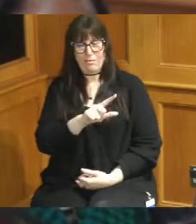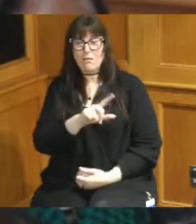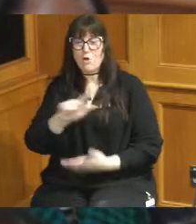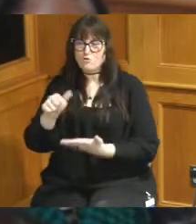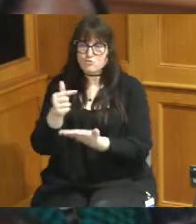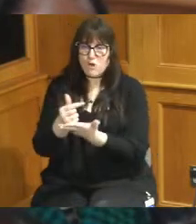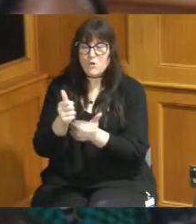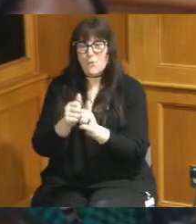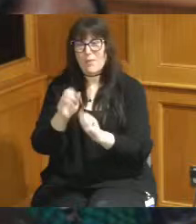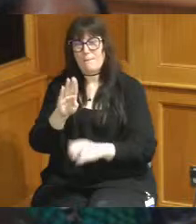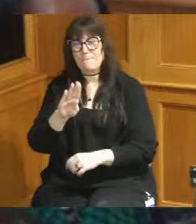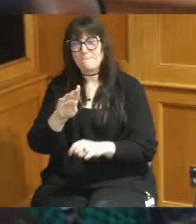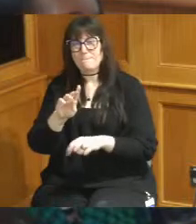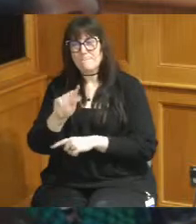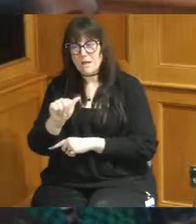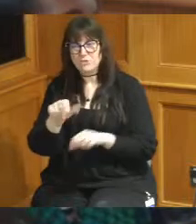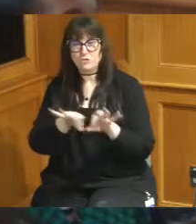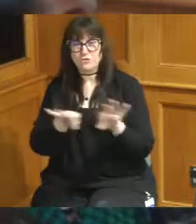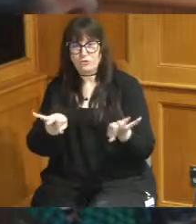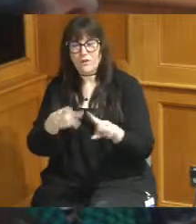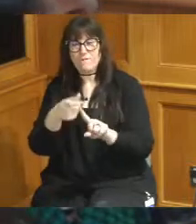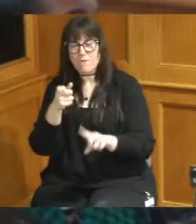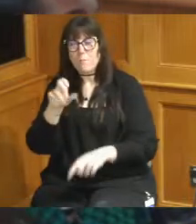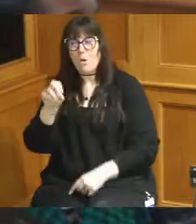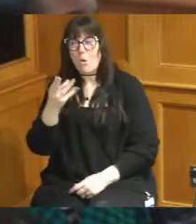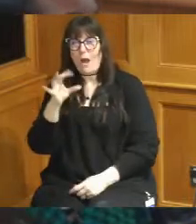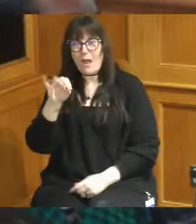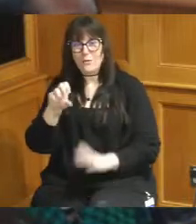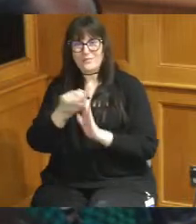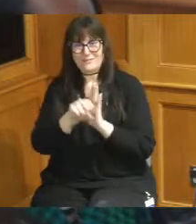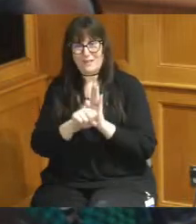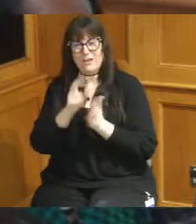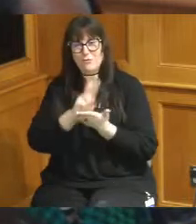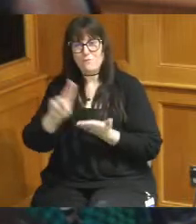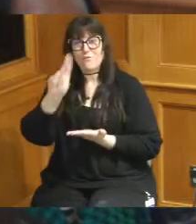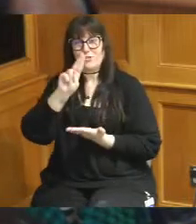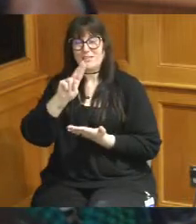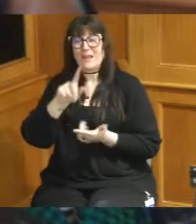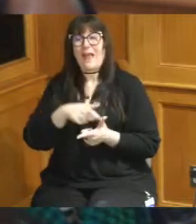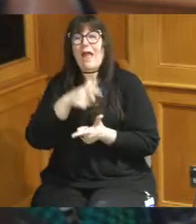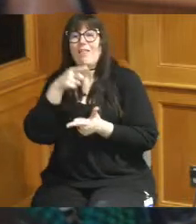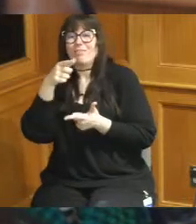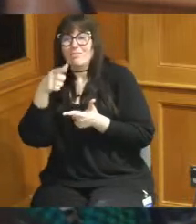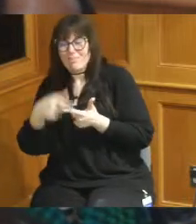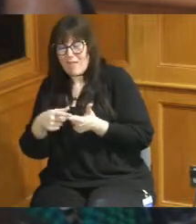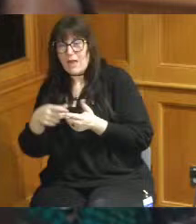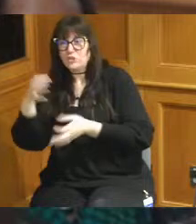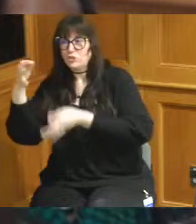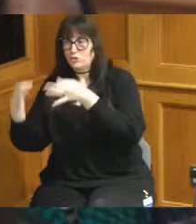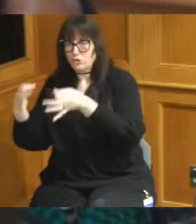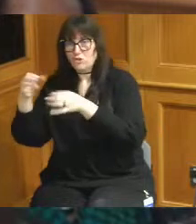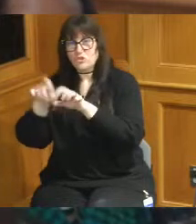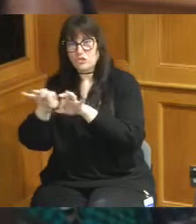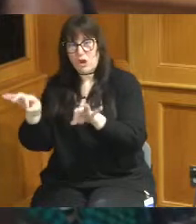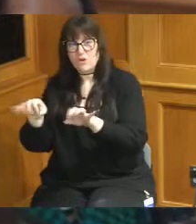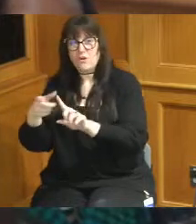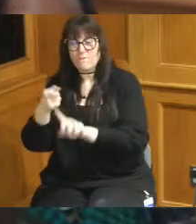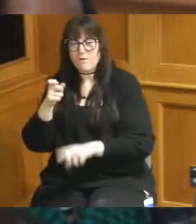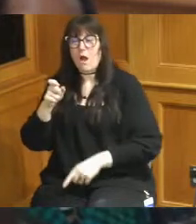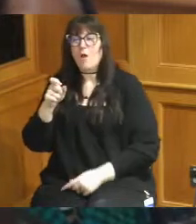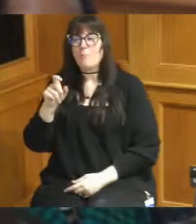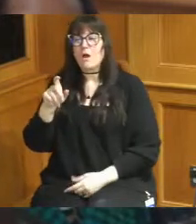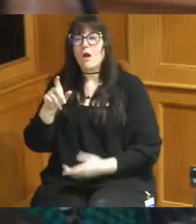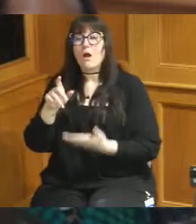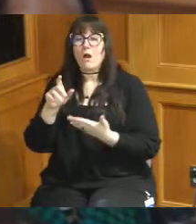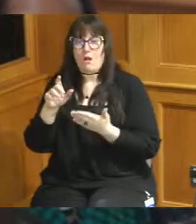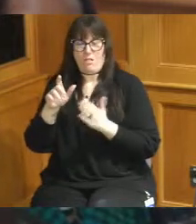graduated with a bachelor's degree from the Ohio State University, then went on to earn her Juris Doctorate from Salmon P. Chase College of